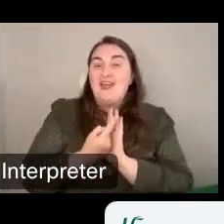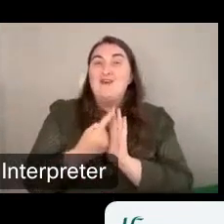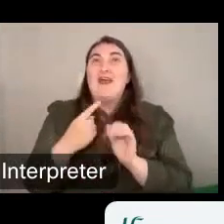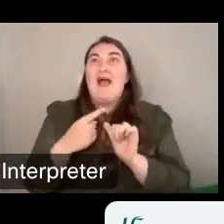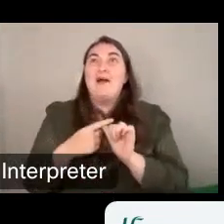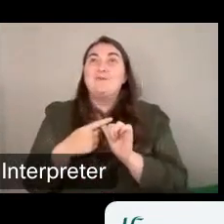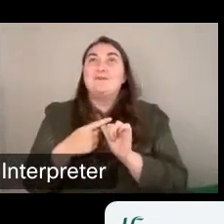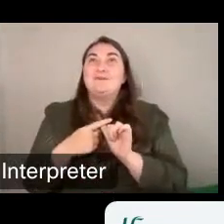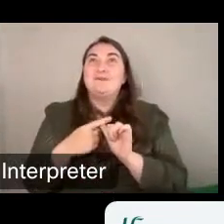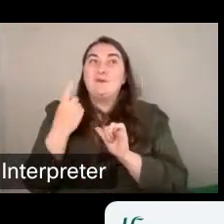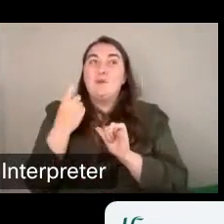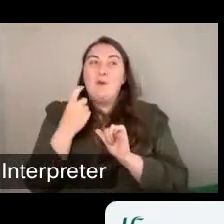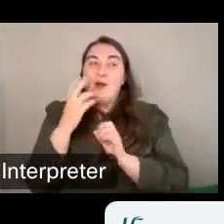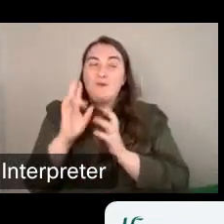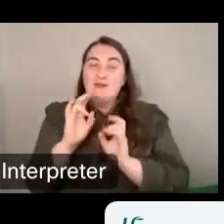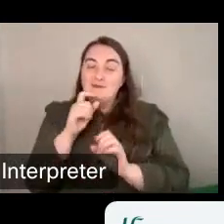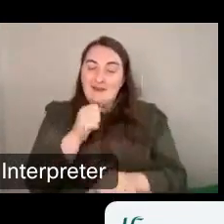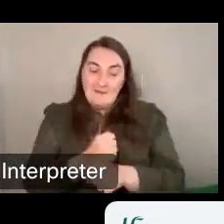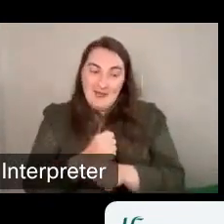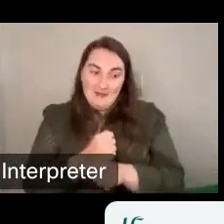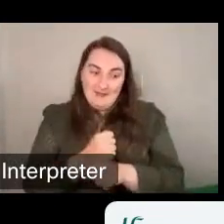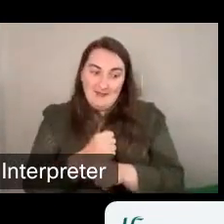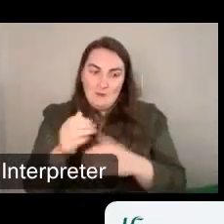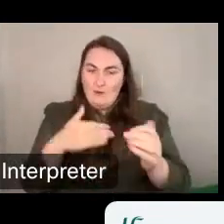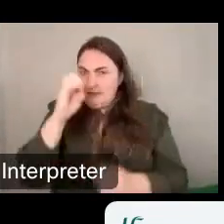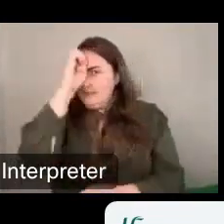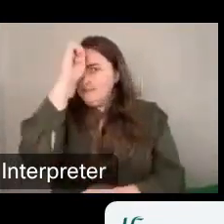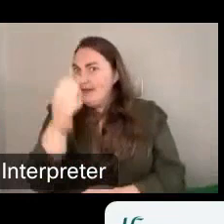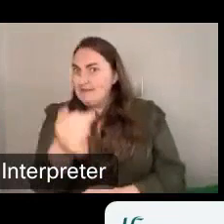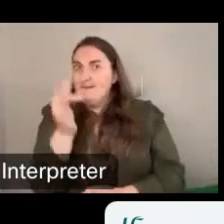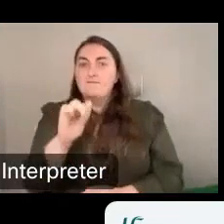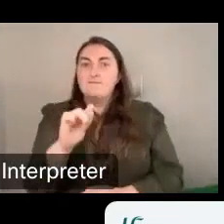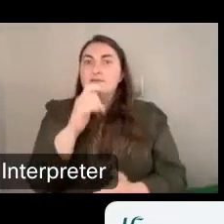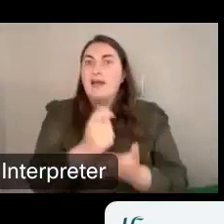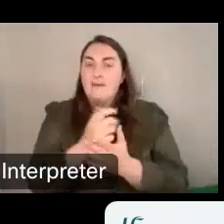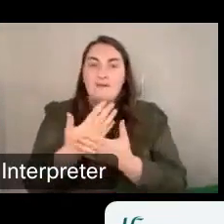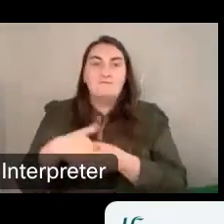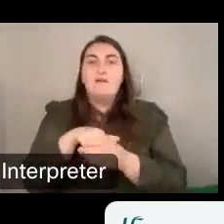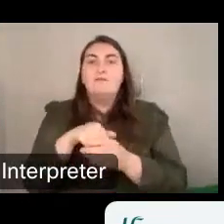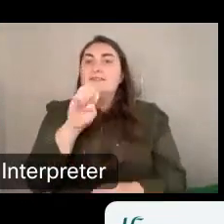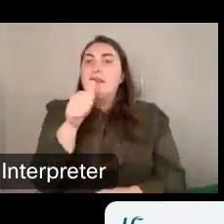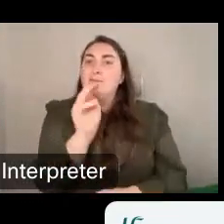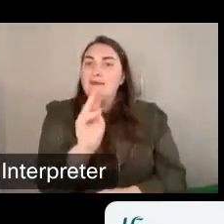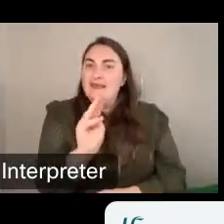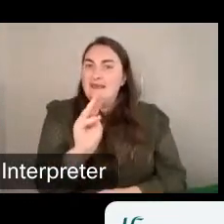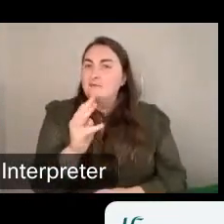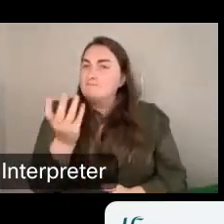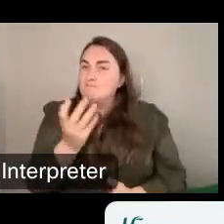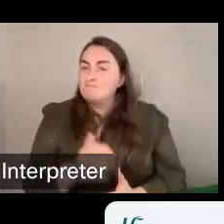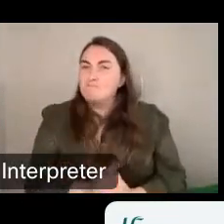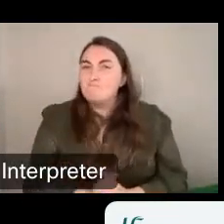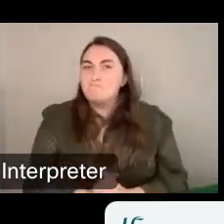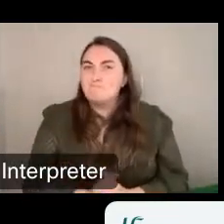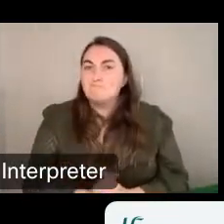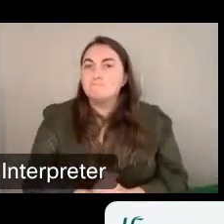Another questioner was asking about what to expect when they first engage with EAP in terms of triage and so on.